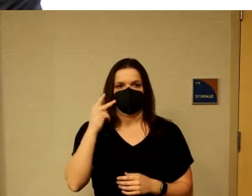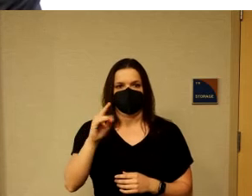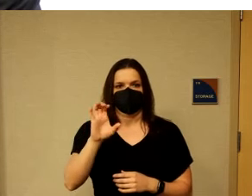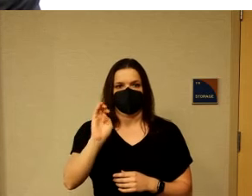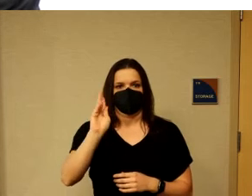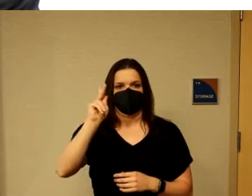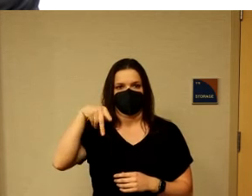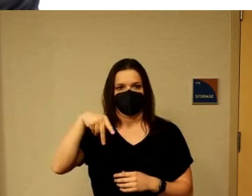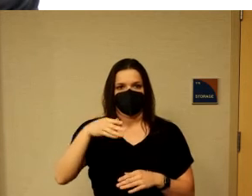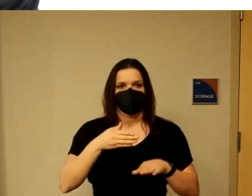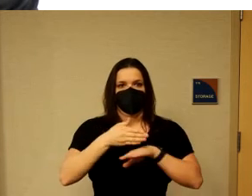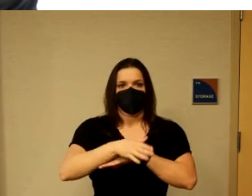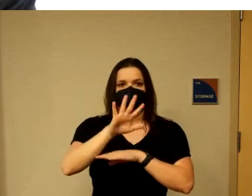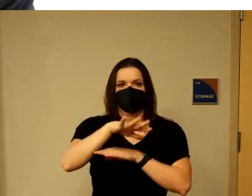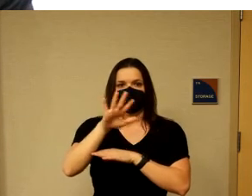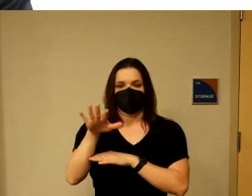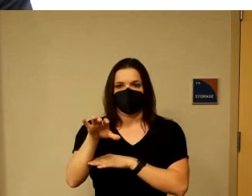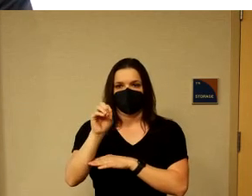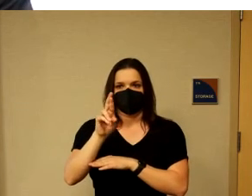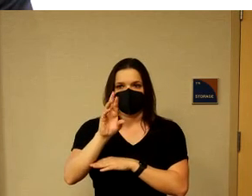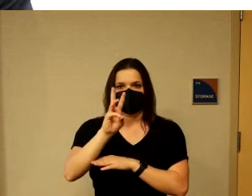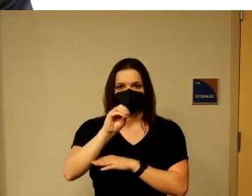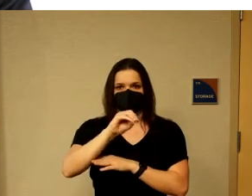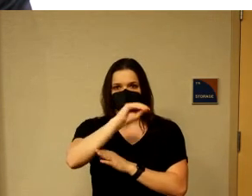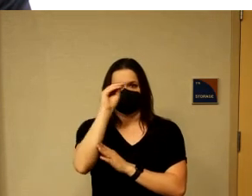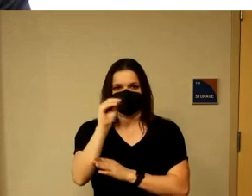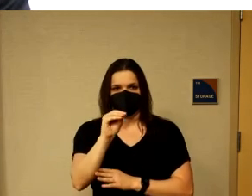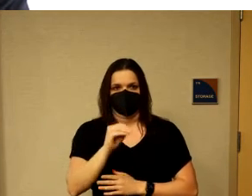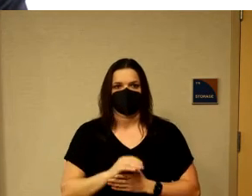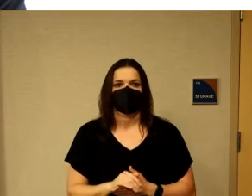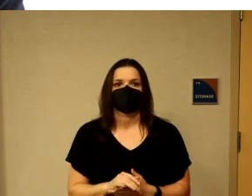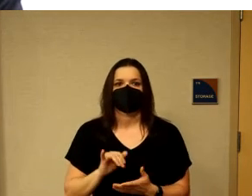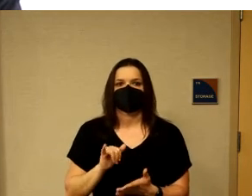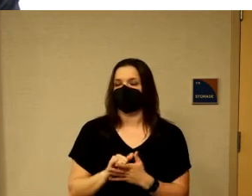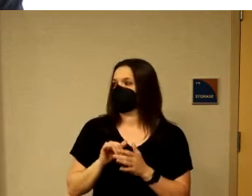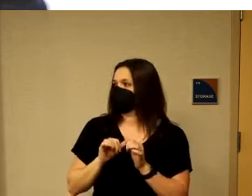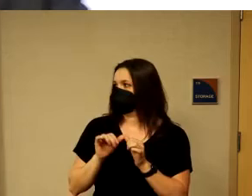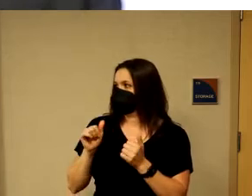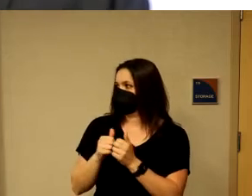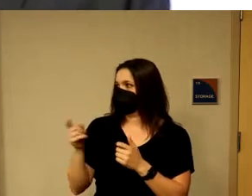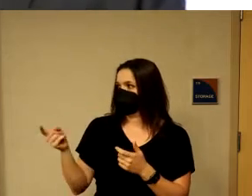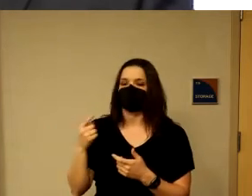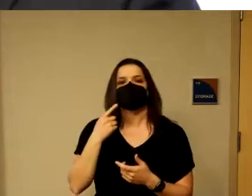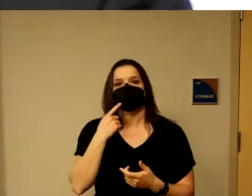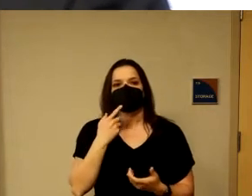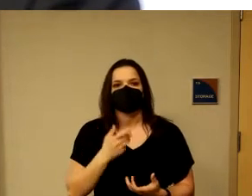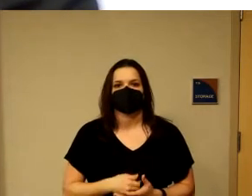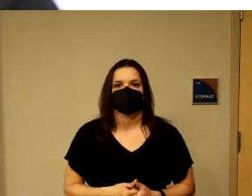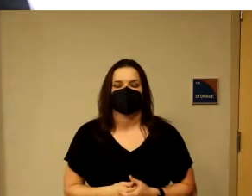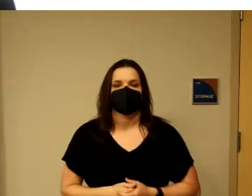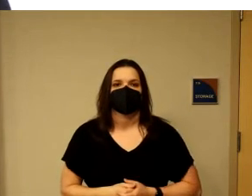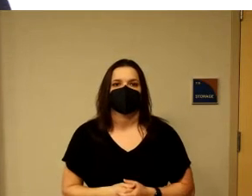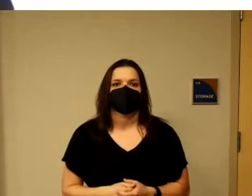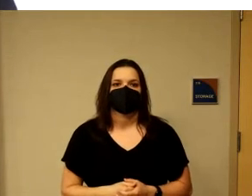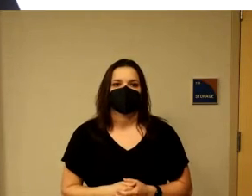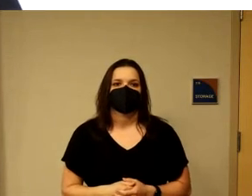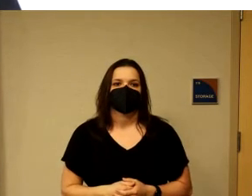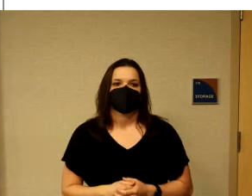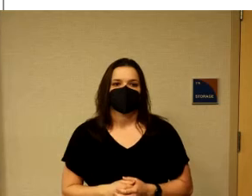CVAPs over 55 to 60%. So that's consistent with. Yeah.